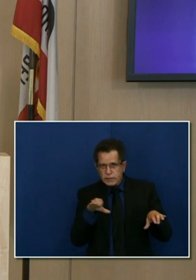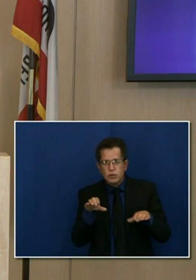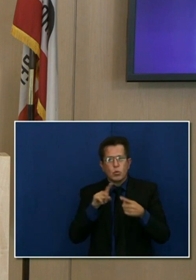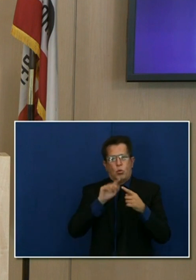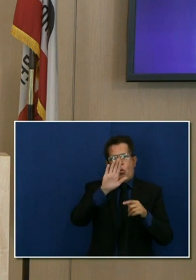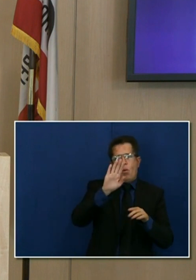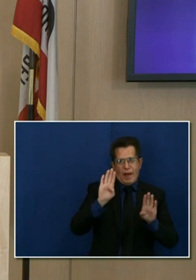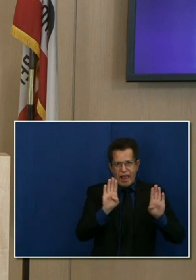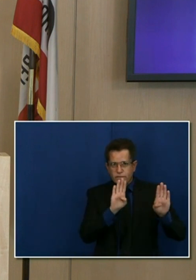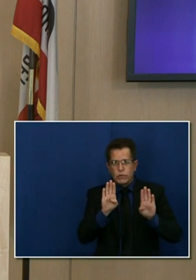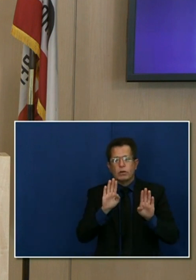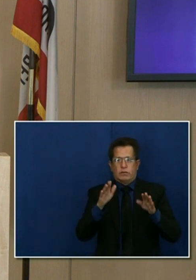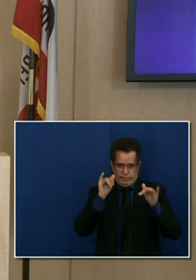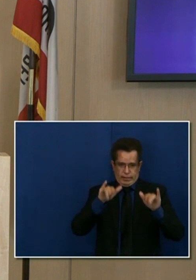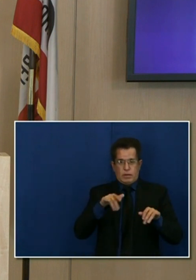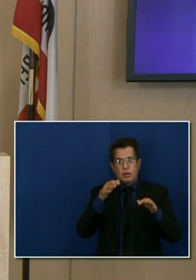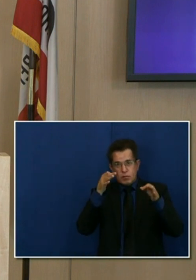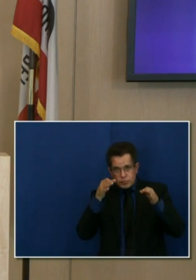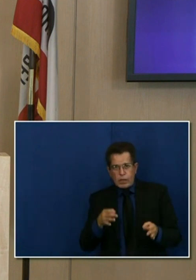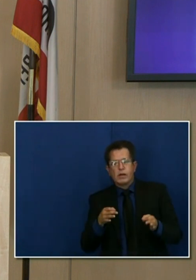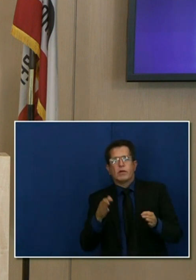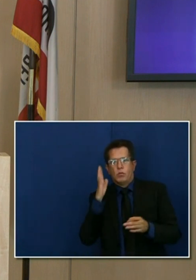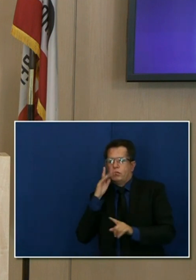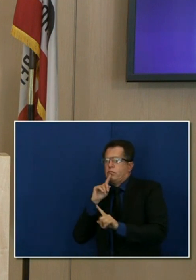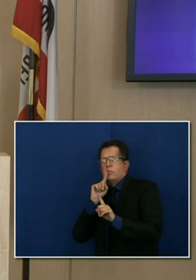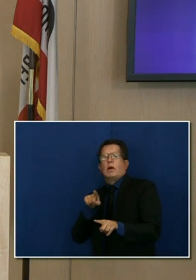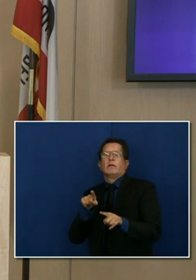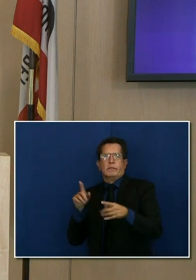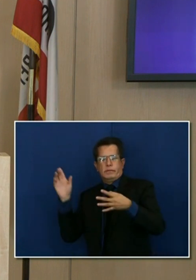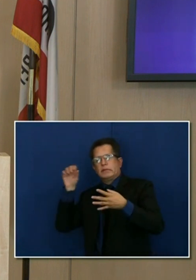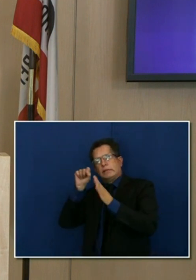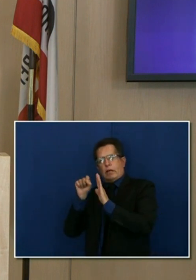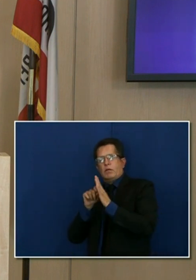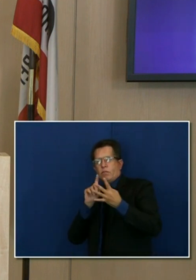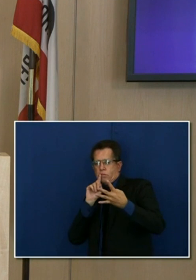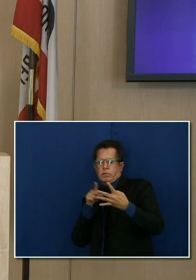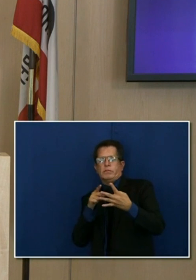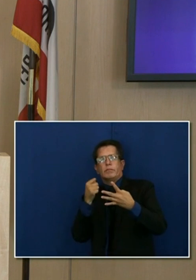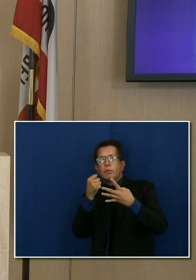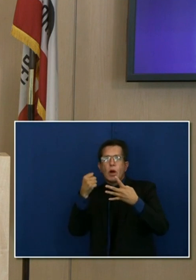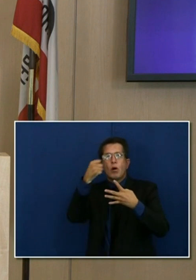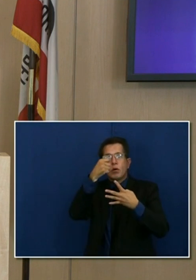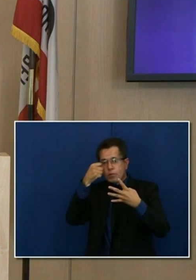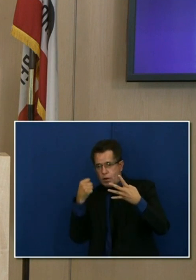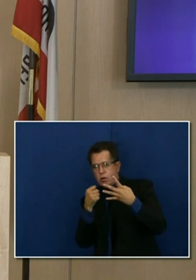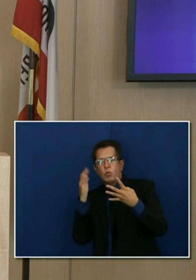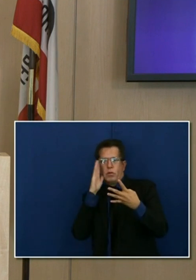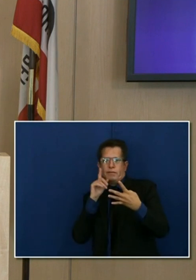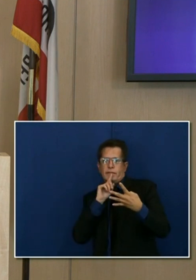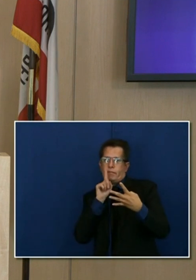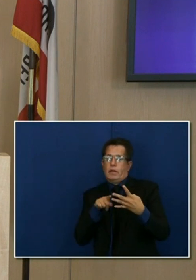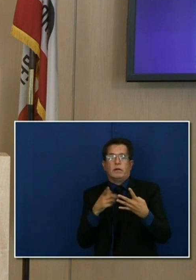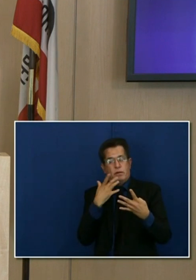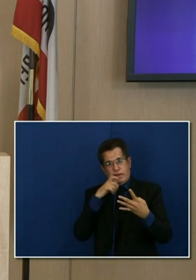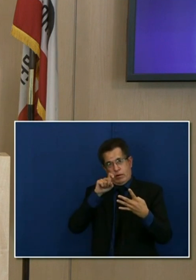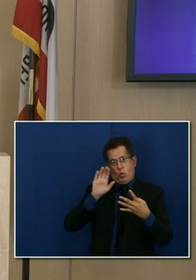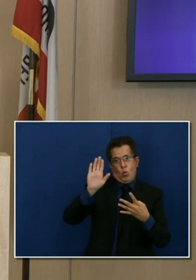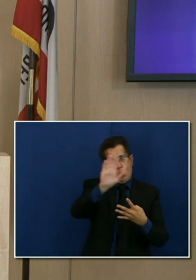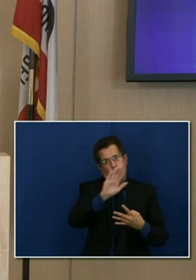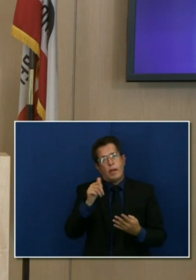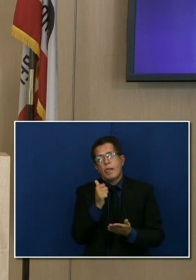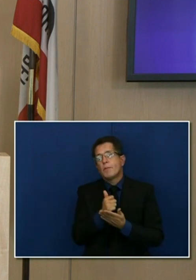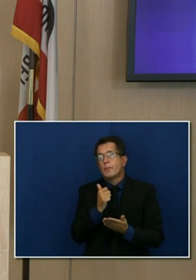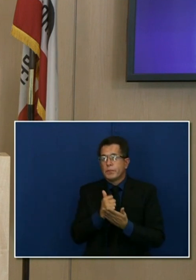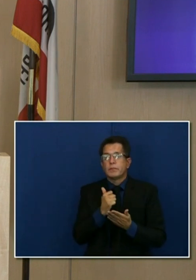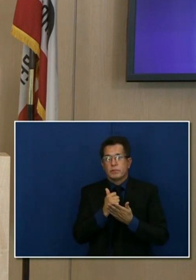collective behaviors. That, and this is what assigns us to the various sectors. So only with your help